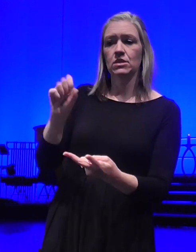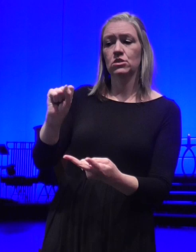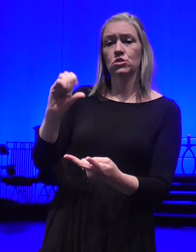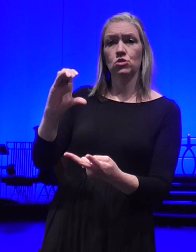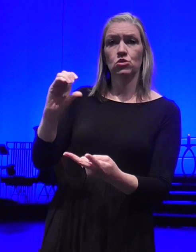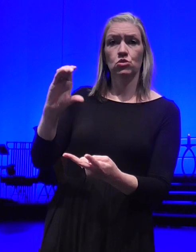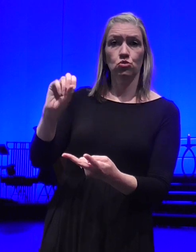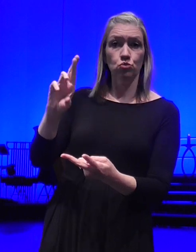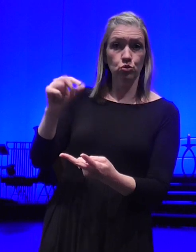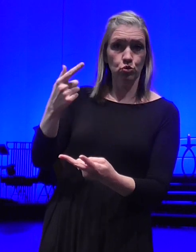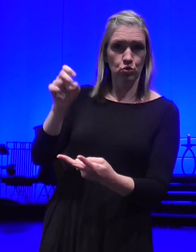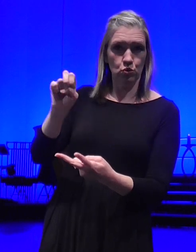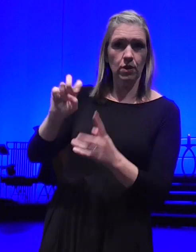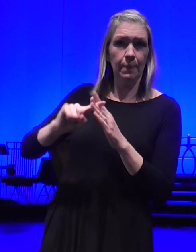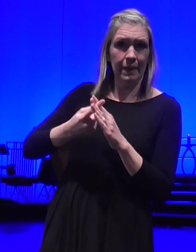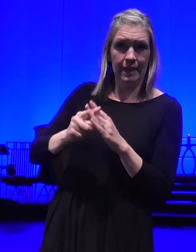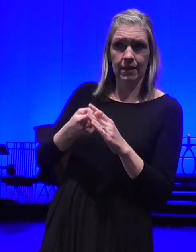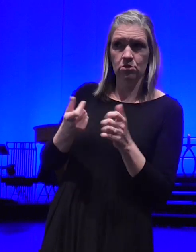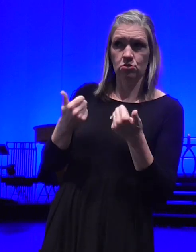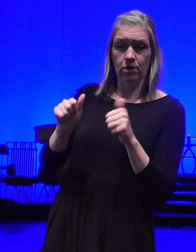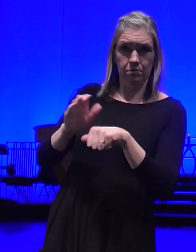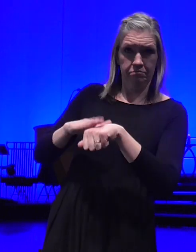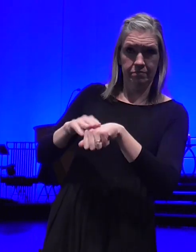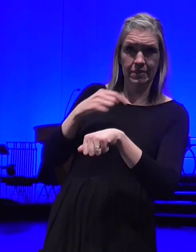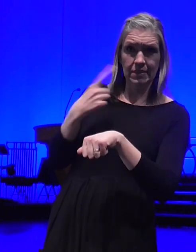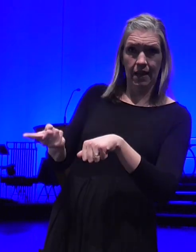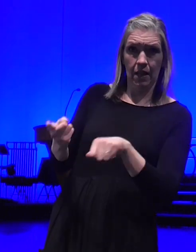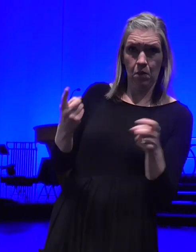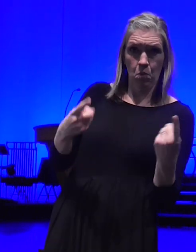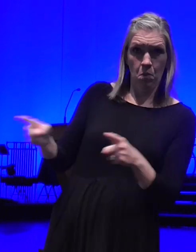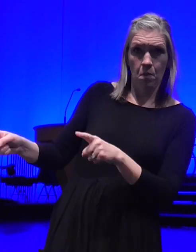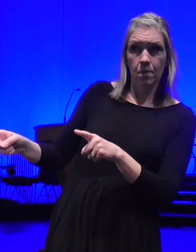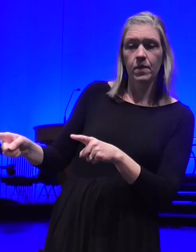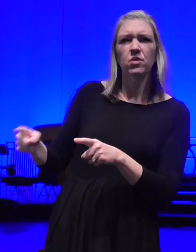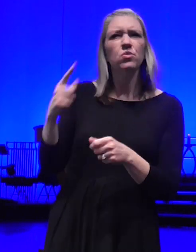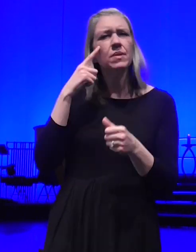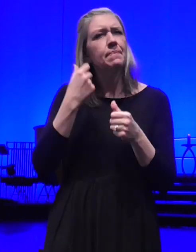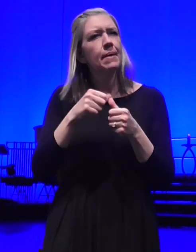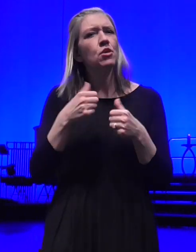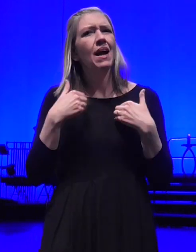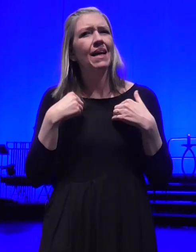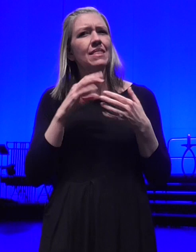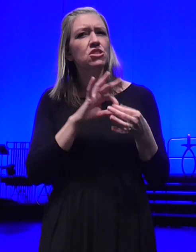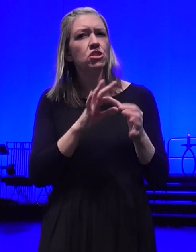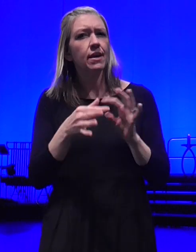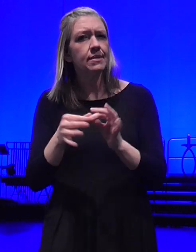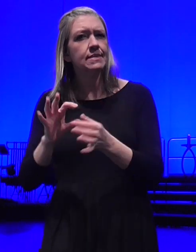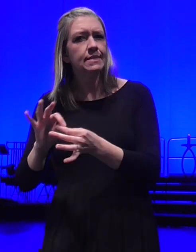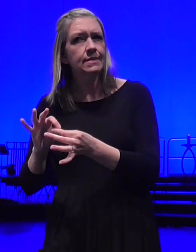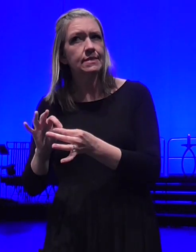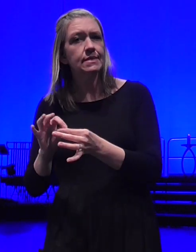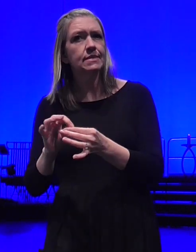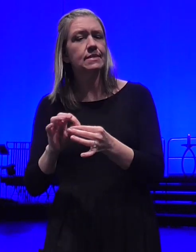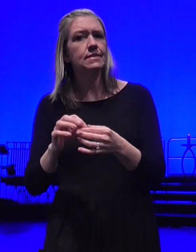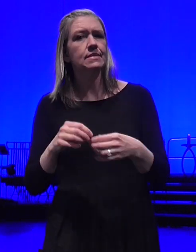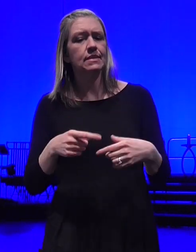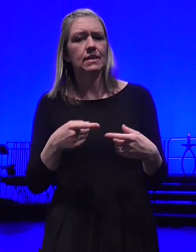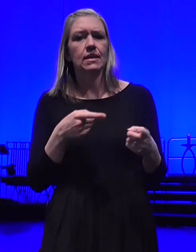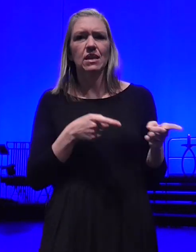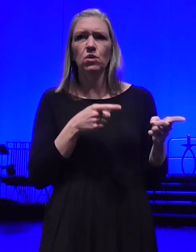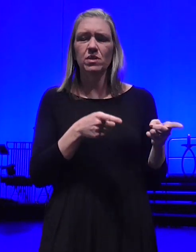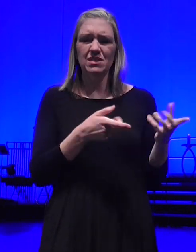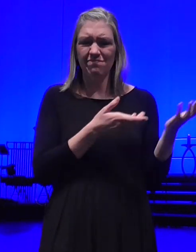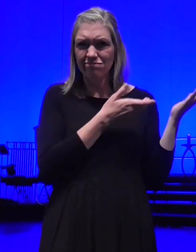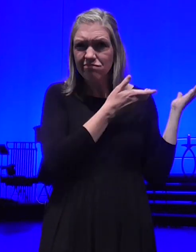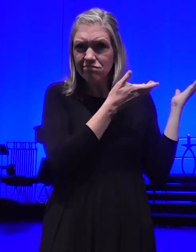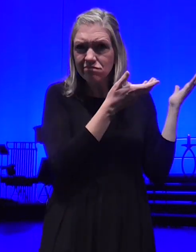beginning to tell him what he was in for. And remember, he had the chains on him. He was carrying